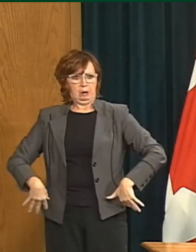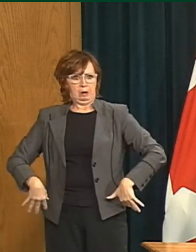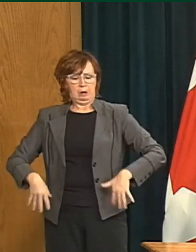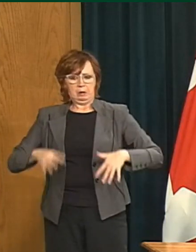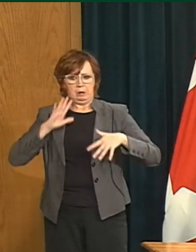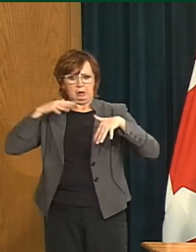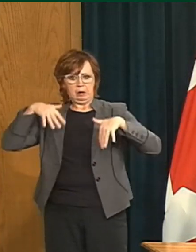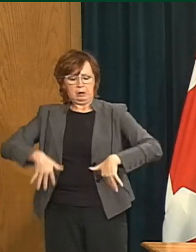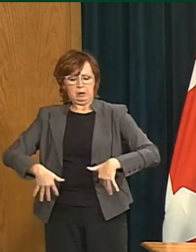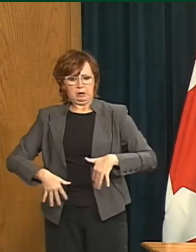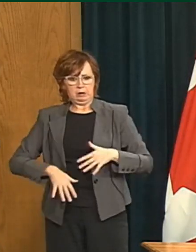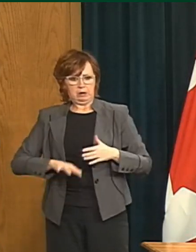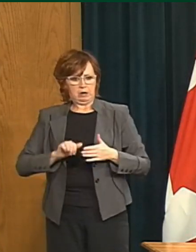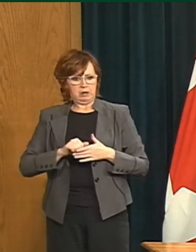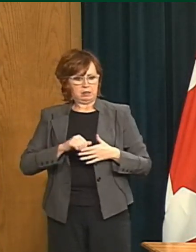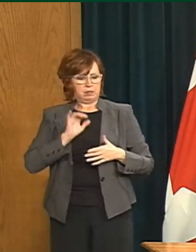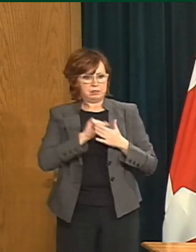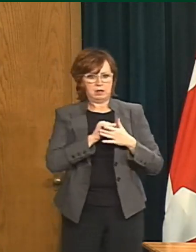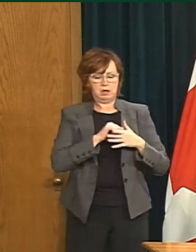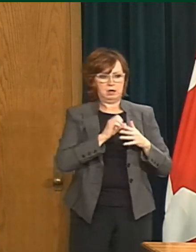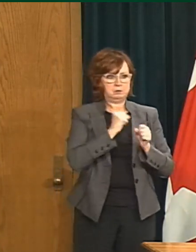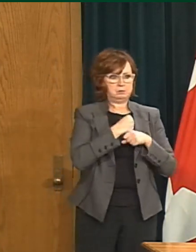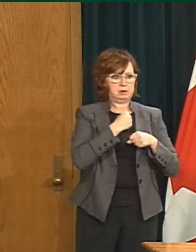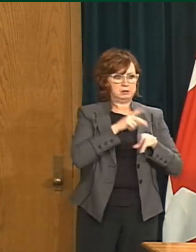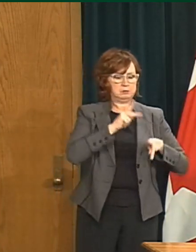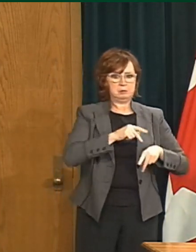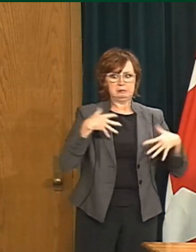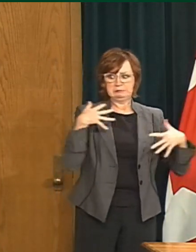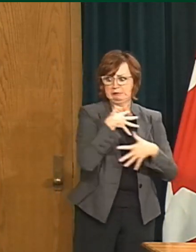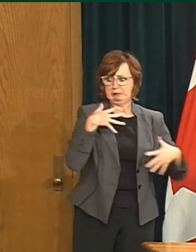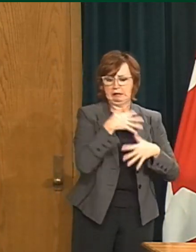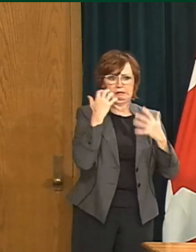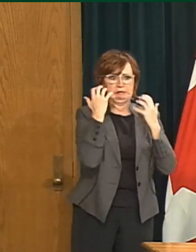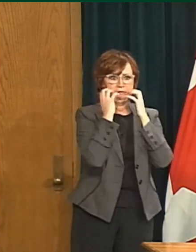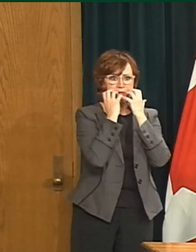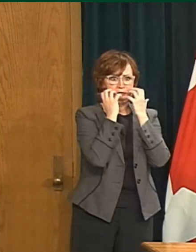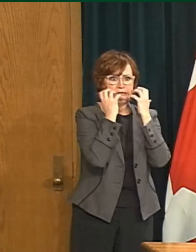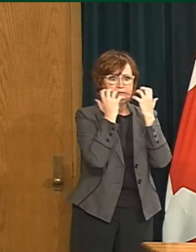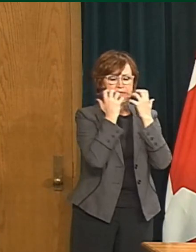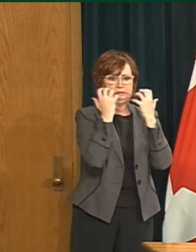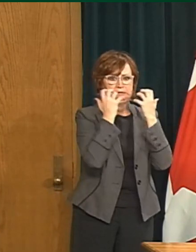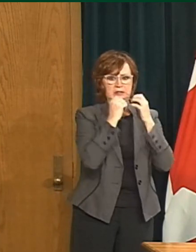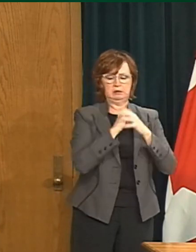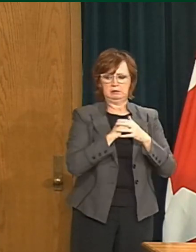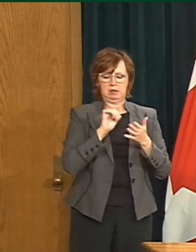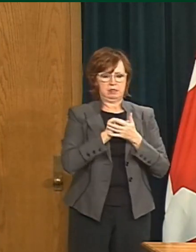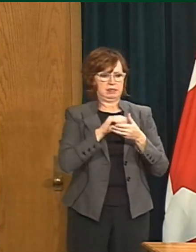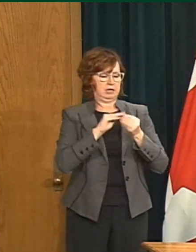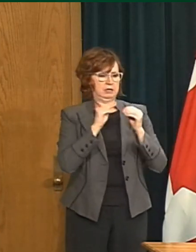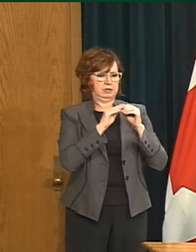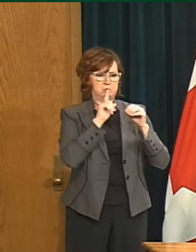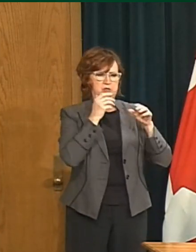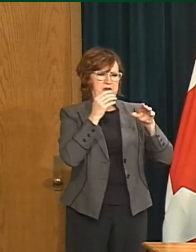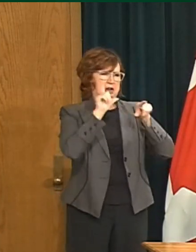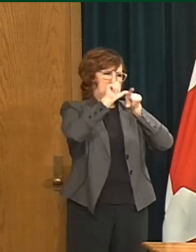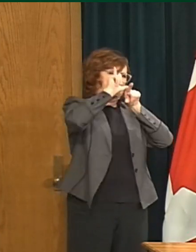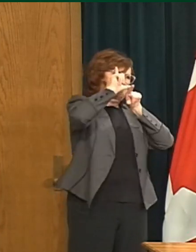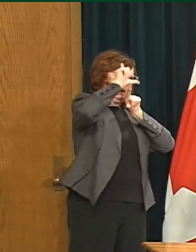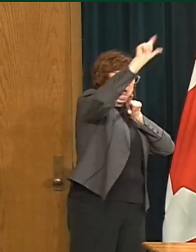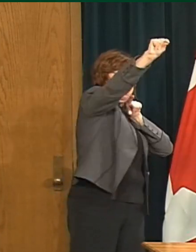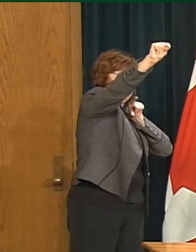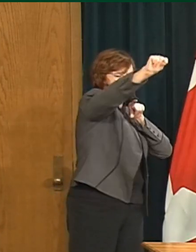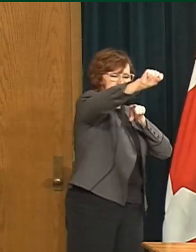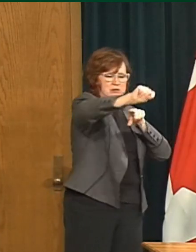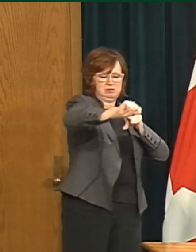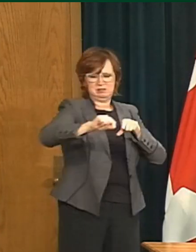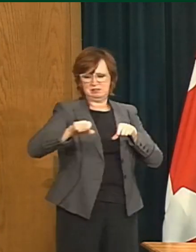modeling is a bit of a scare tactic by using numbers that are would be far in excess of what's currently happening